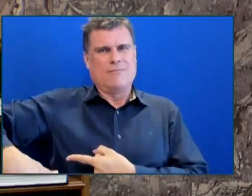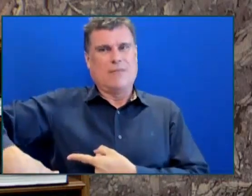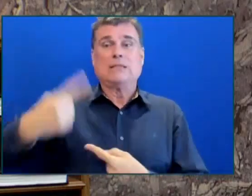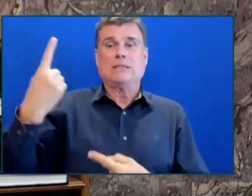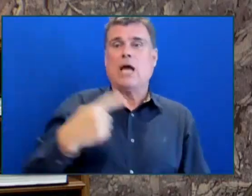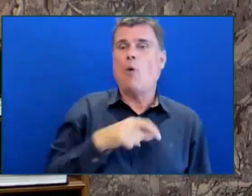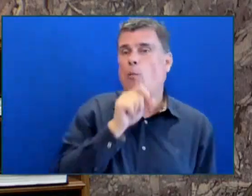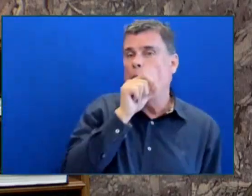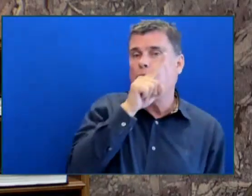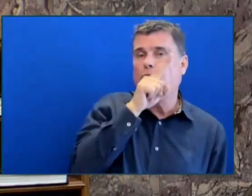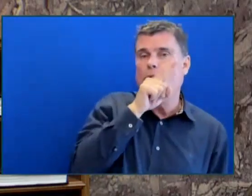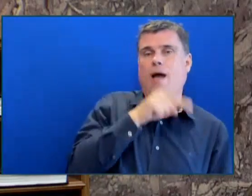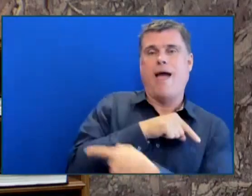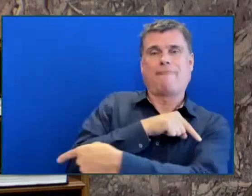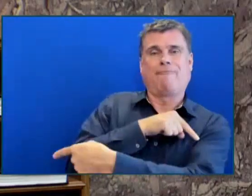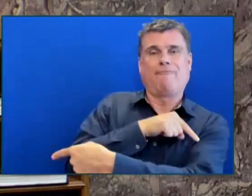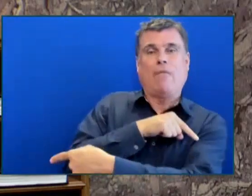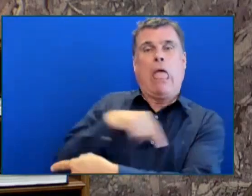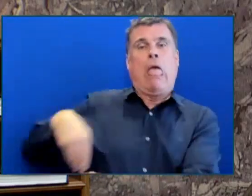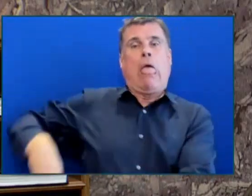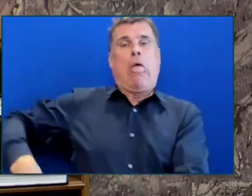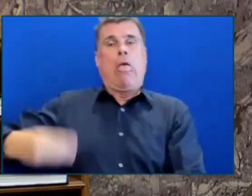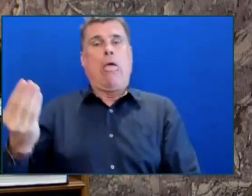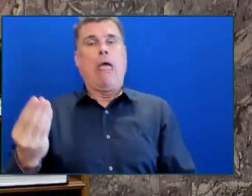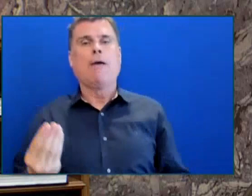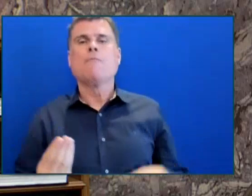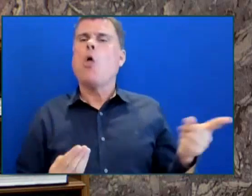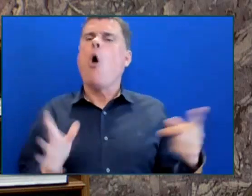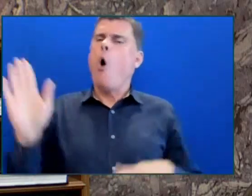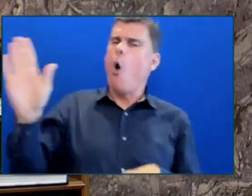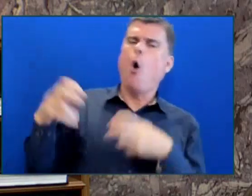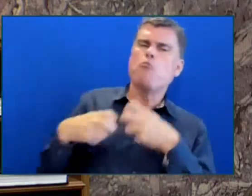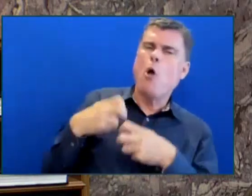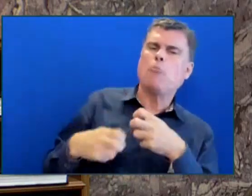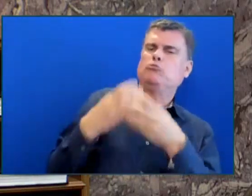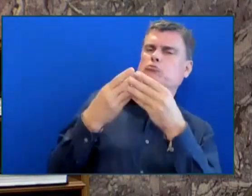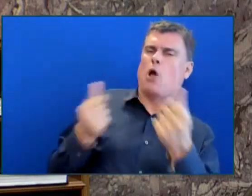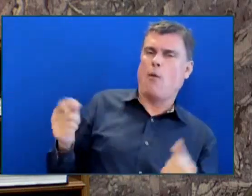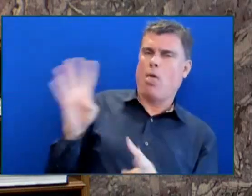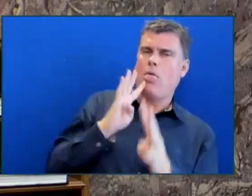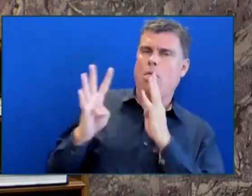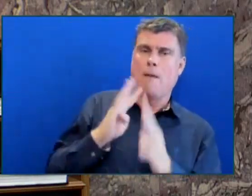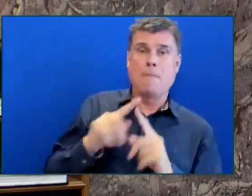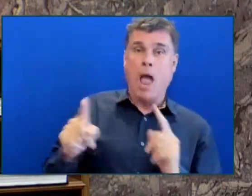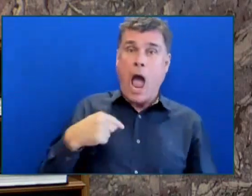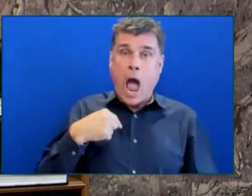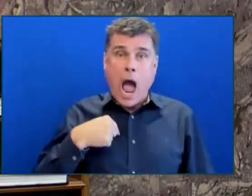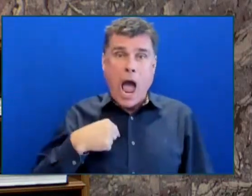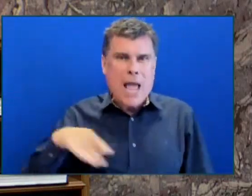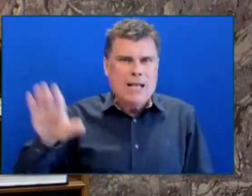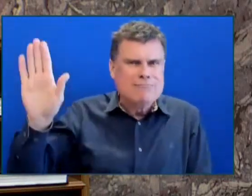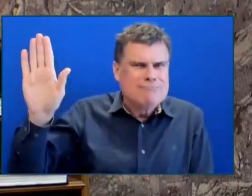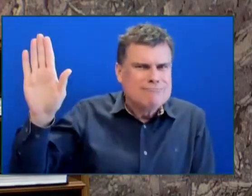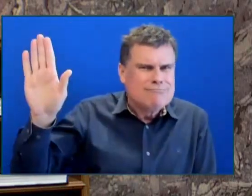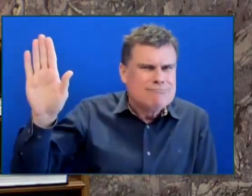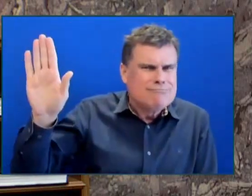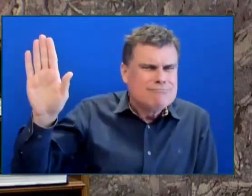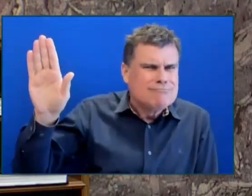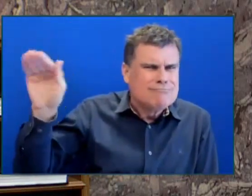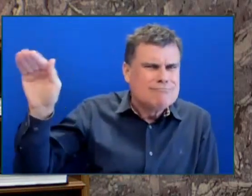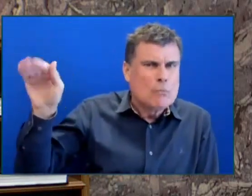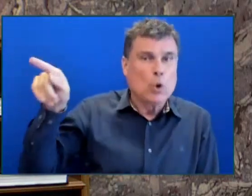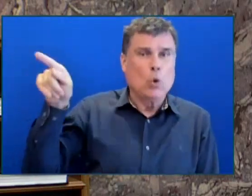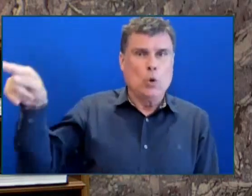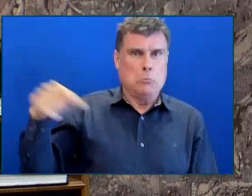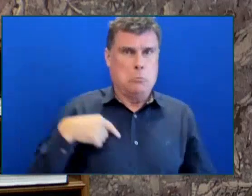all addressed. Then when I raised the issue in this House, he professed to not know about the BDO report. Then 24 hours later, he suddenly